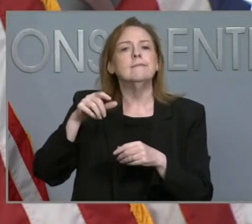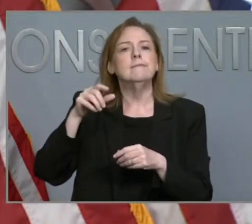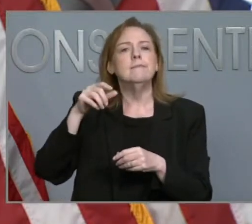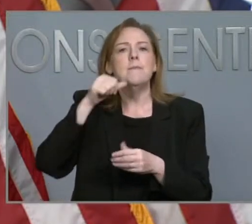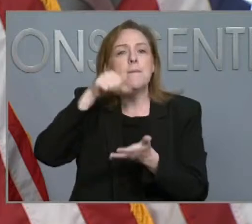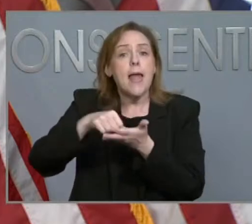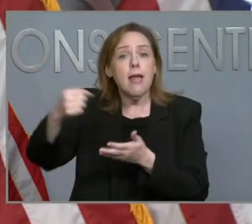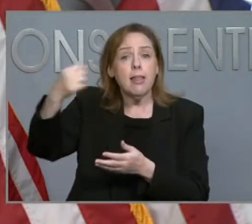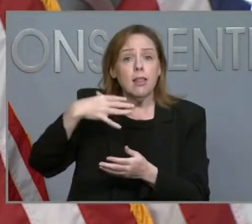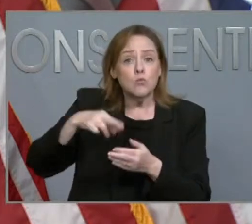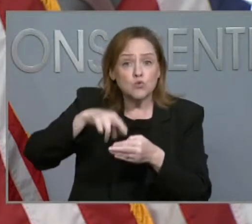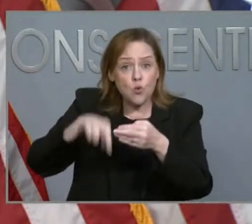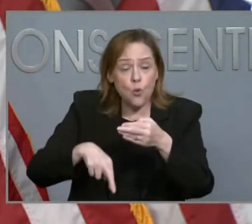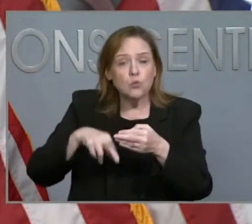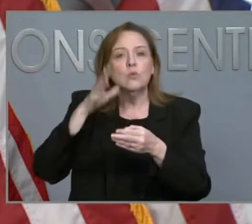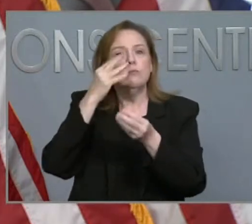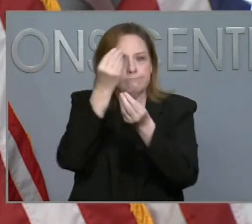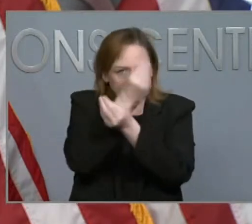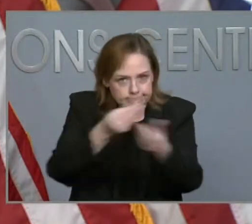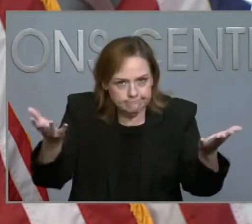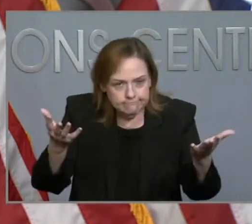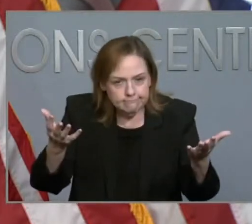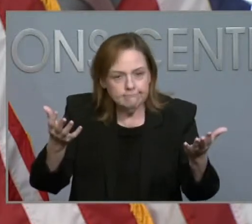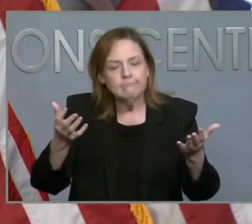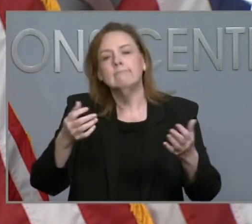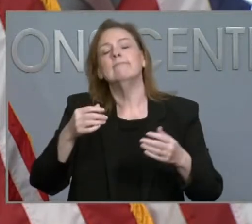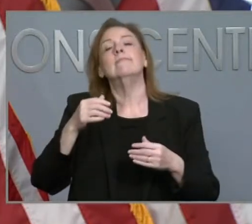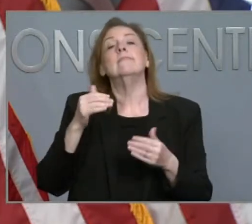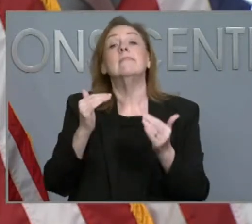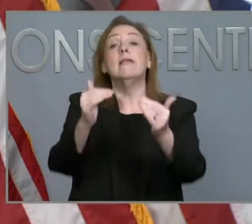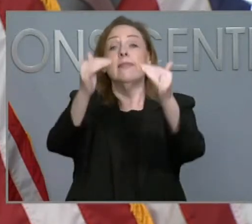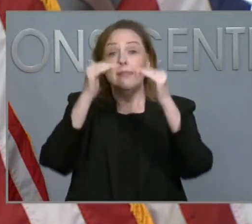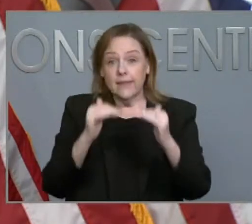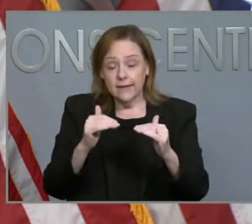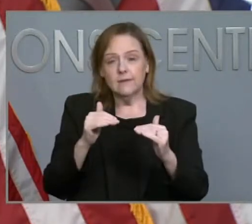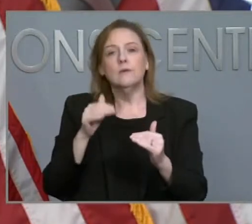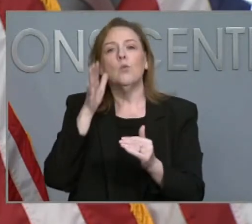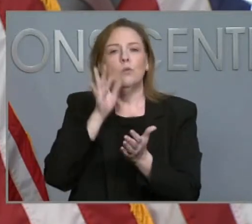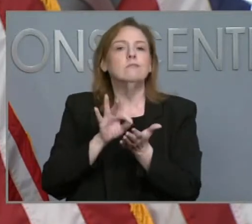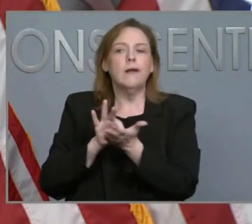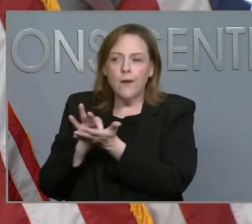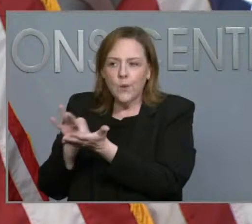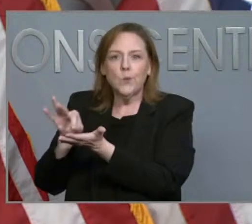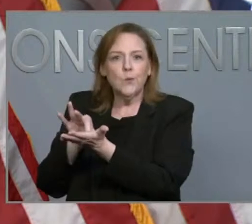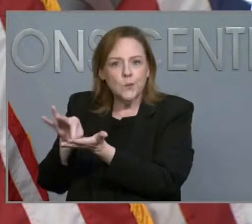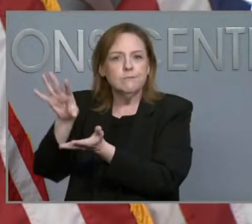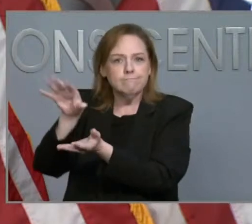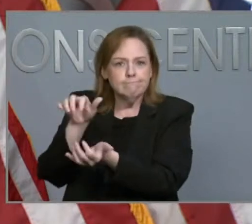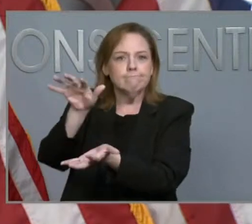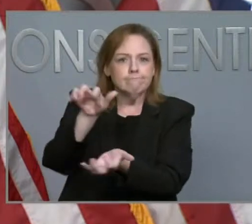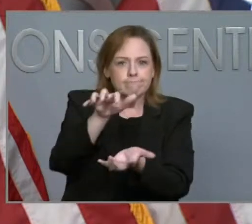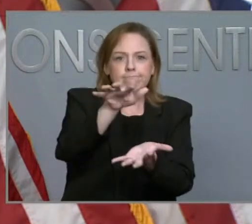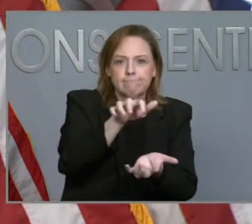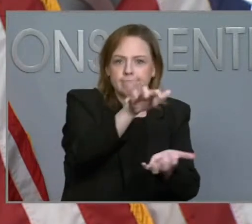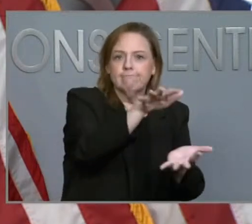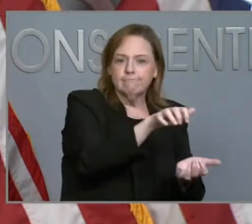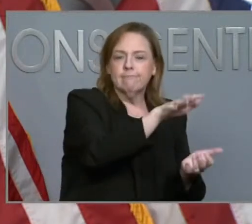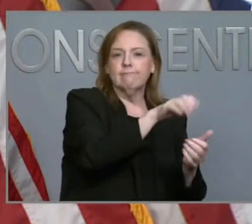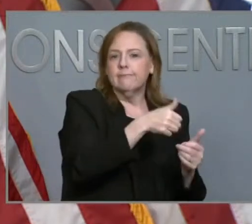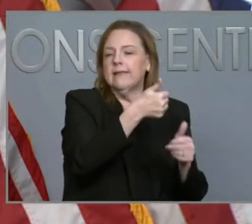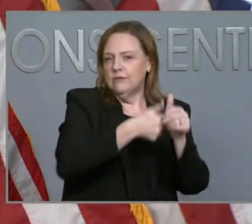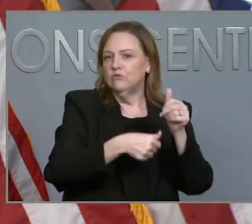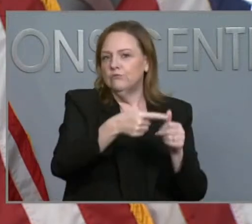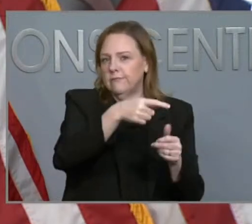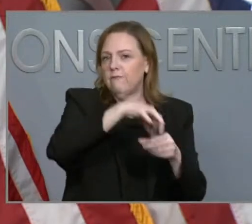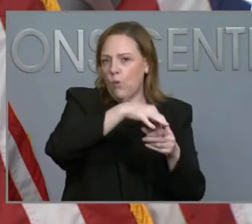results, and then we will just begin to gather the results from the election day polling sites.